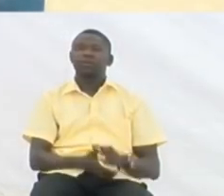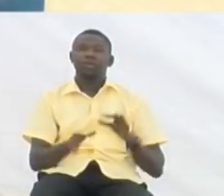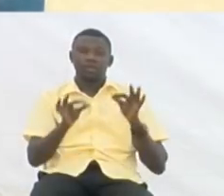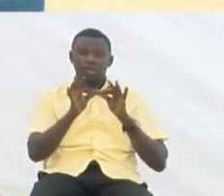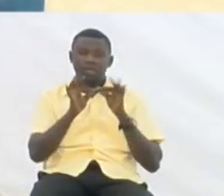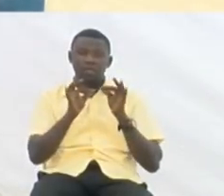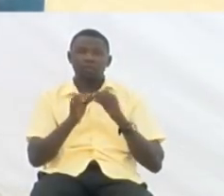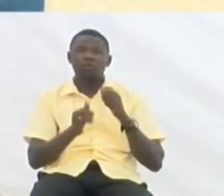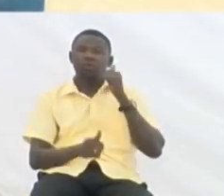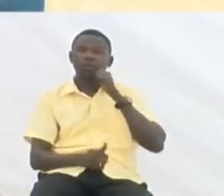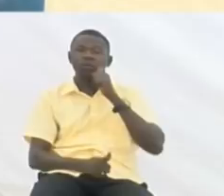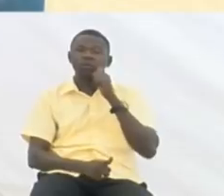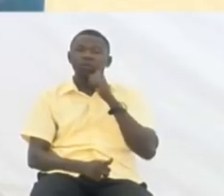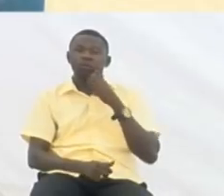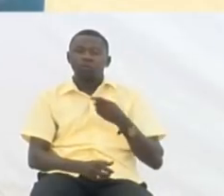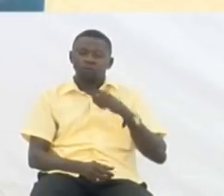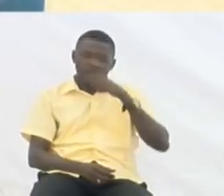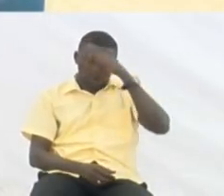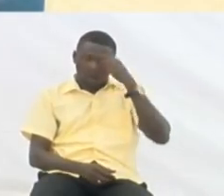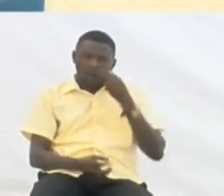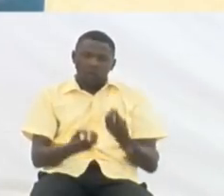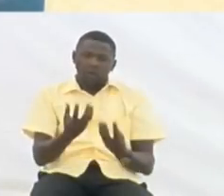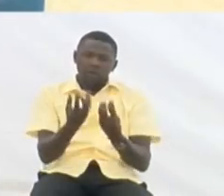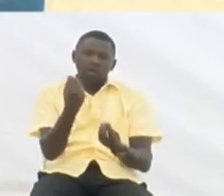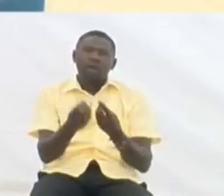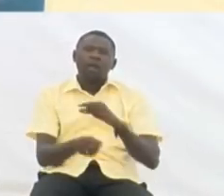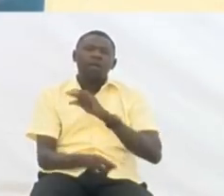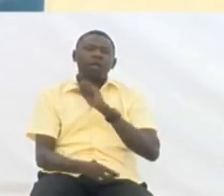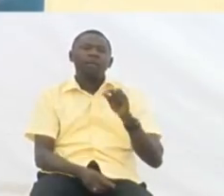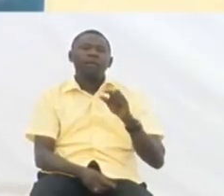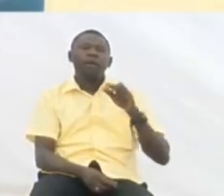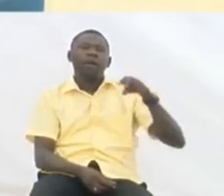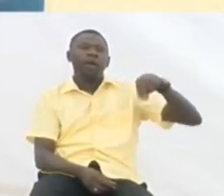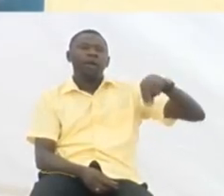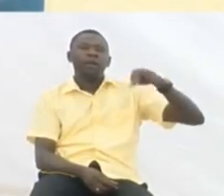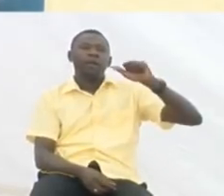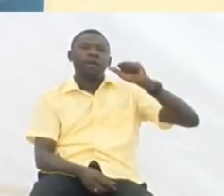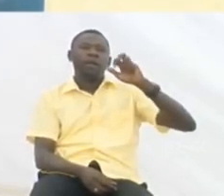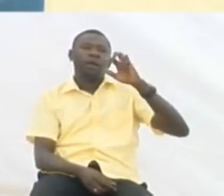The type of rice that we farm here is Narika.